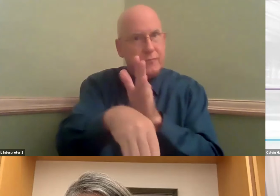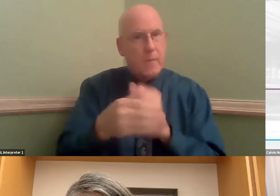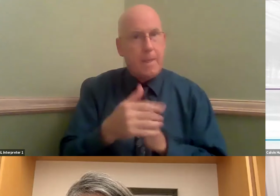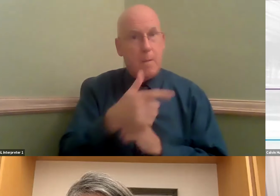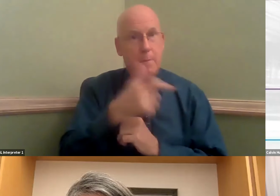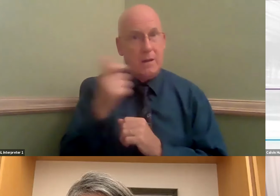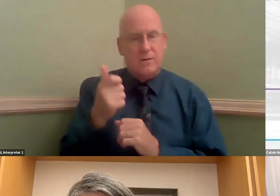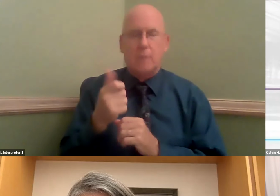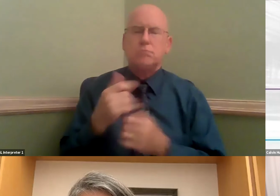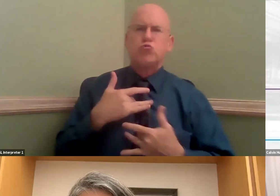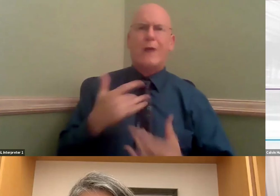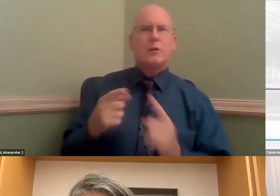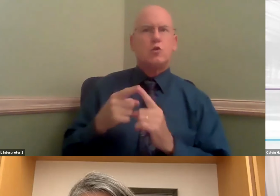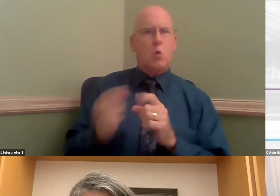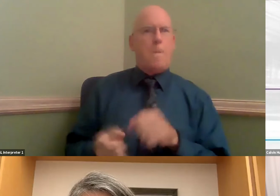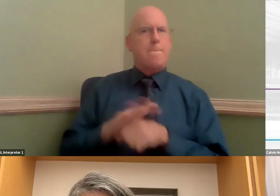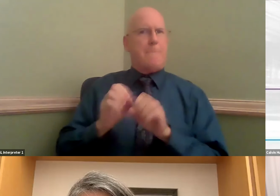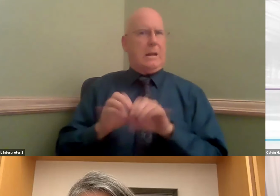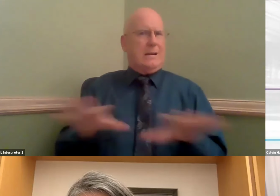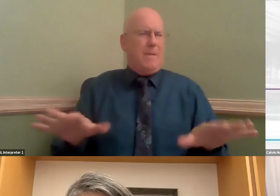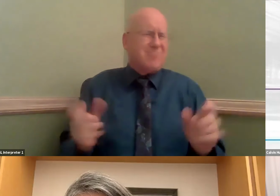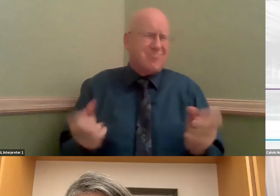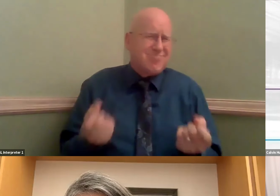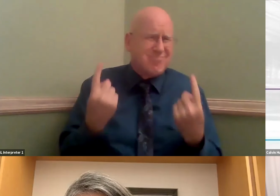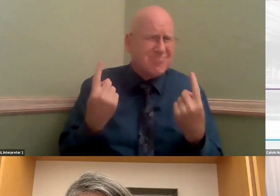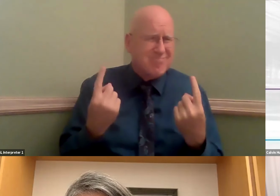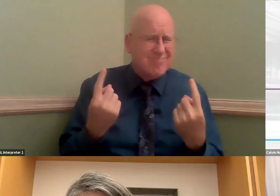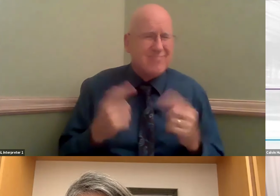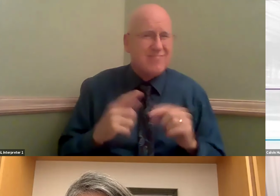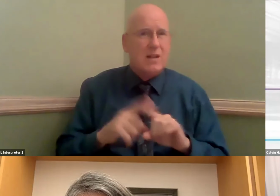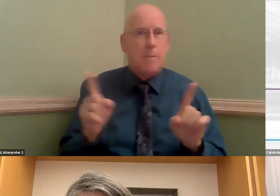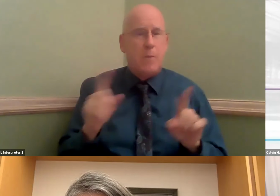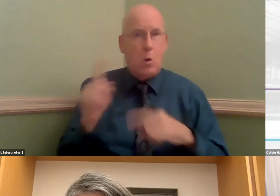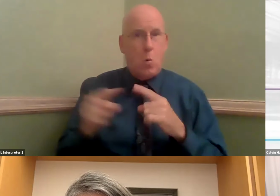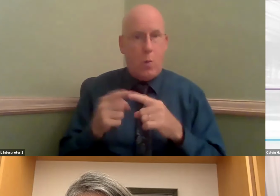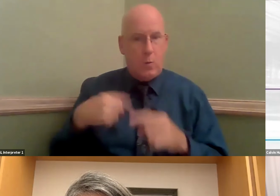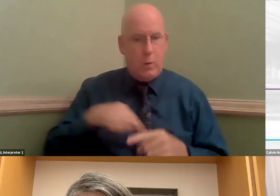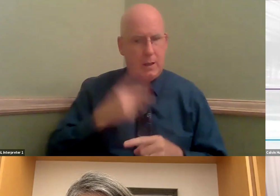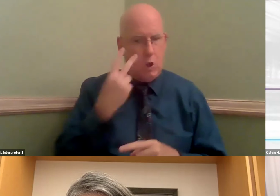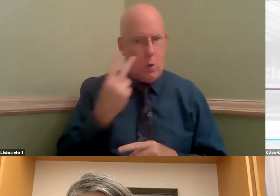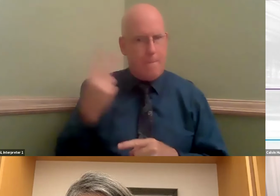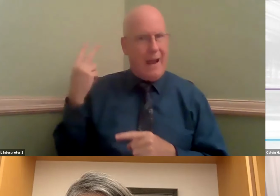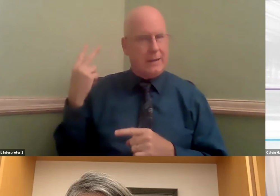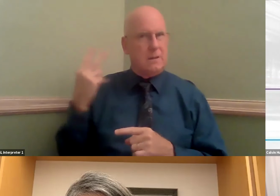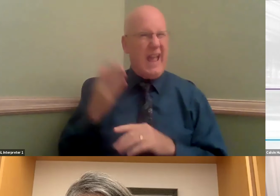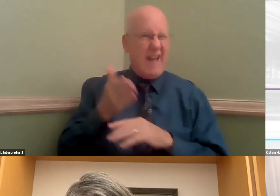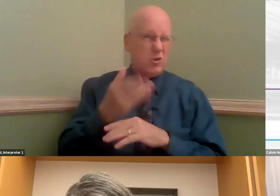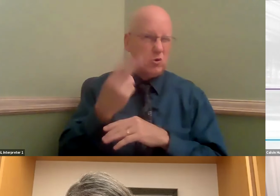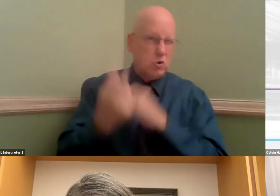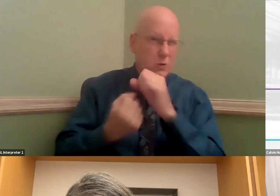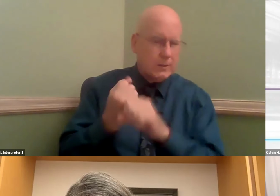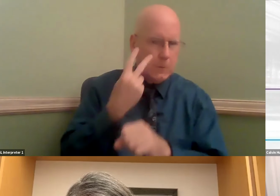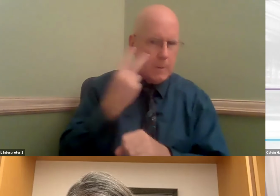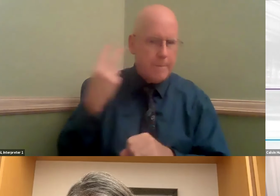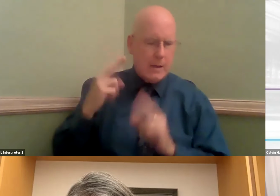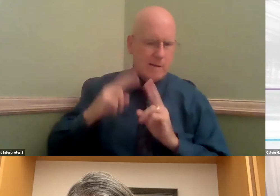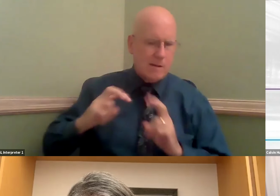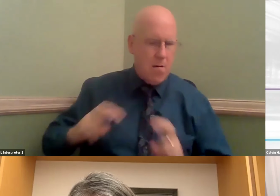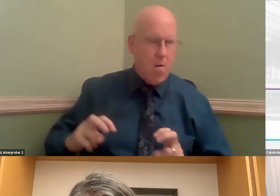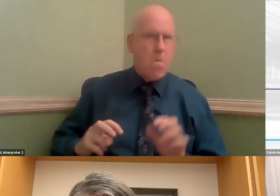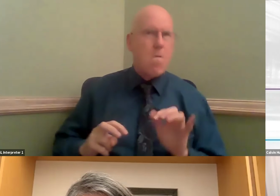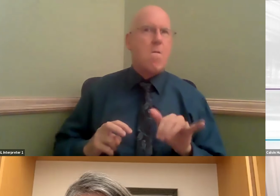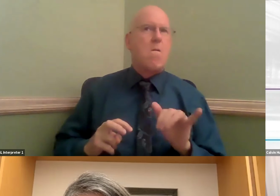the pandemic. But as I said, I think when we come back and revisit the steps we have taken, some may question whether